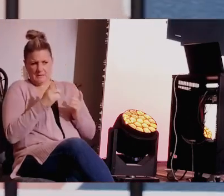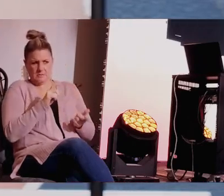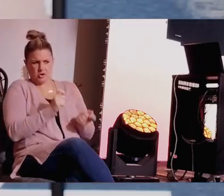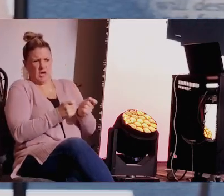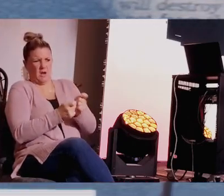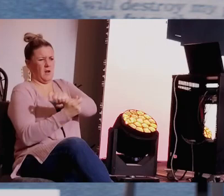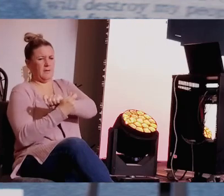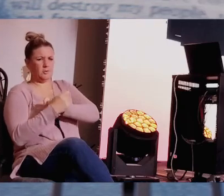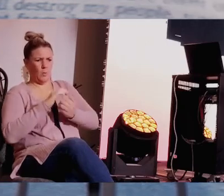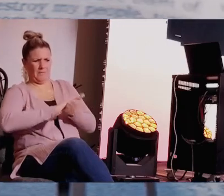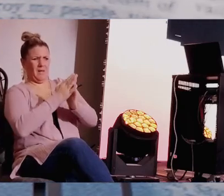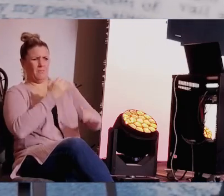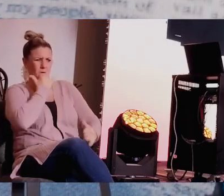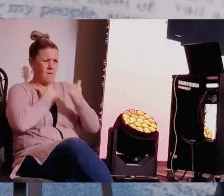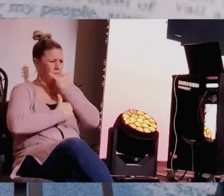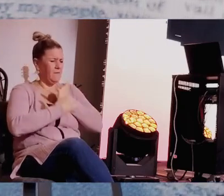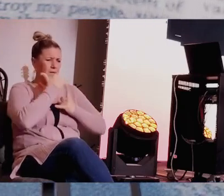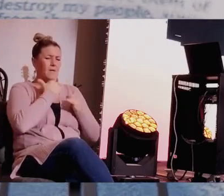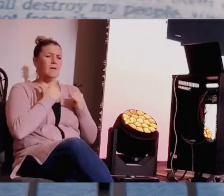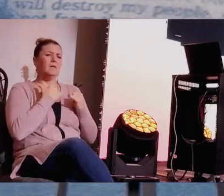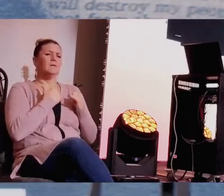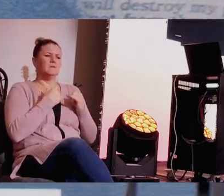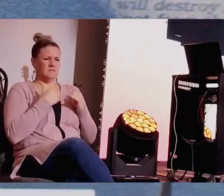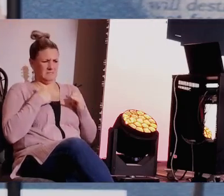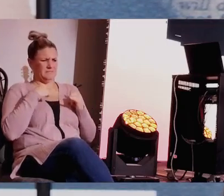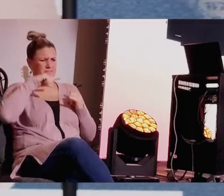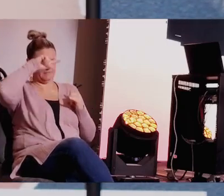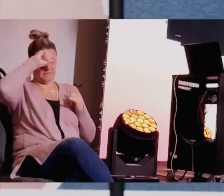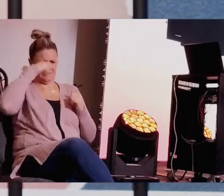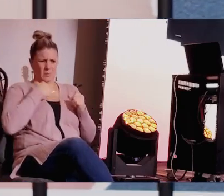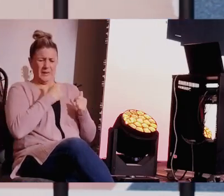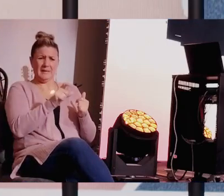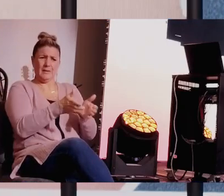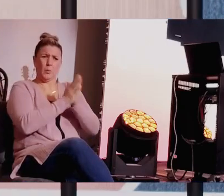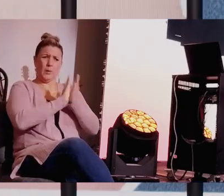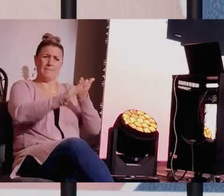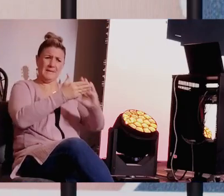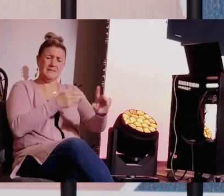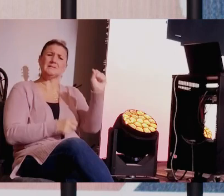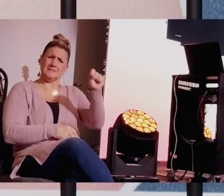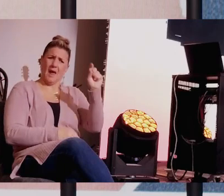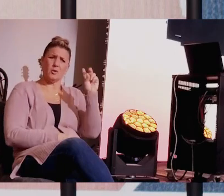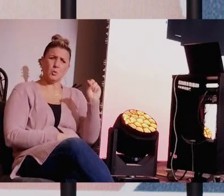fall, or things start to go wrong. It's like, do we really need repentance? Yes, you do.